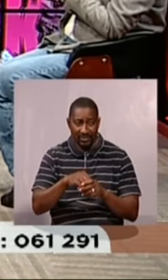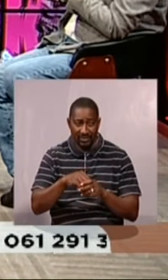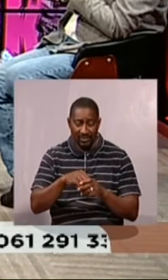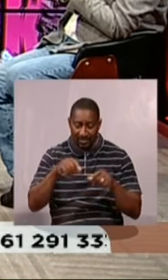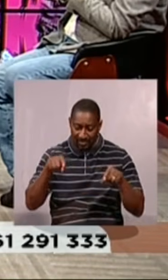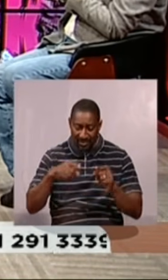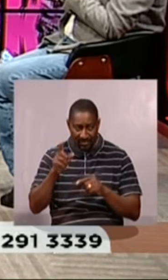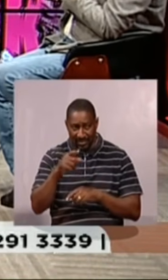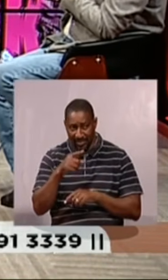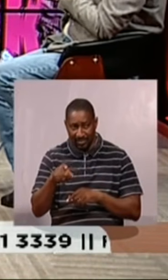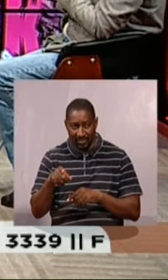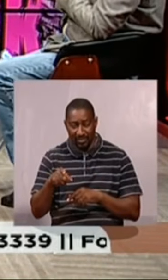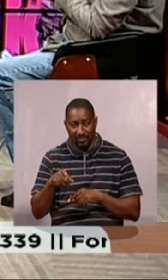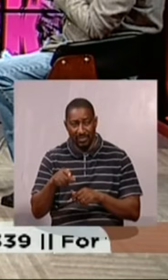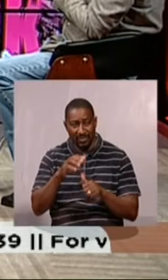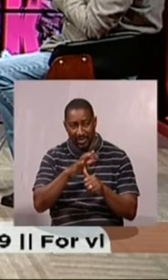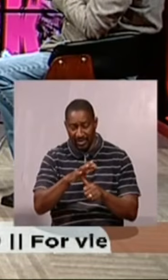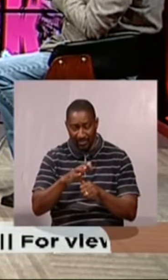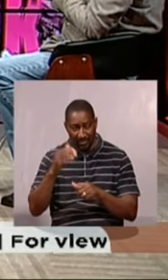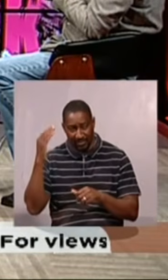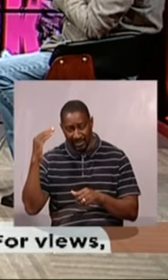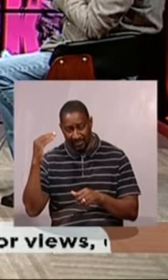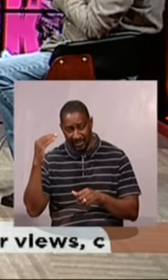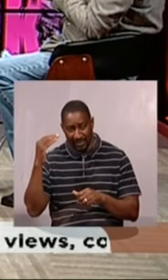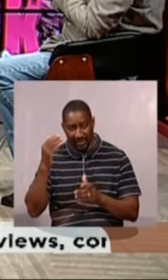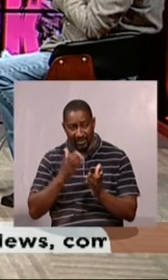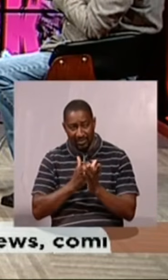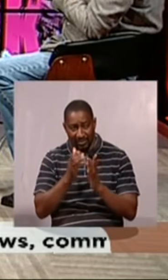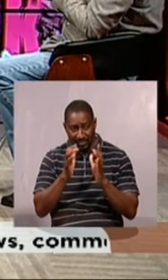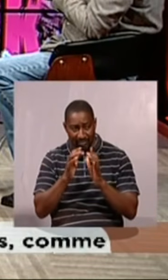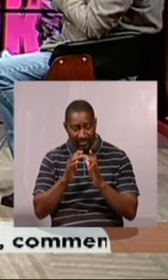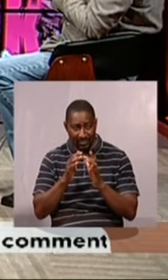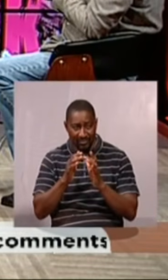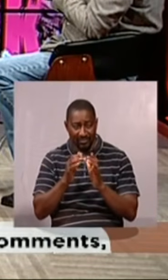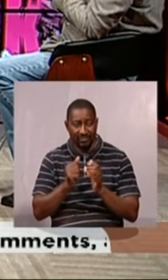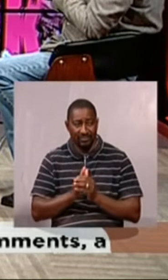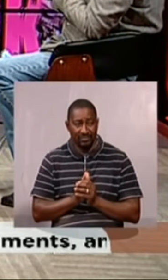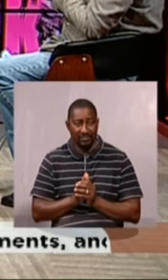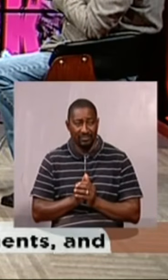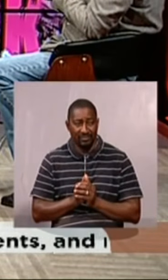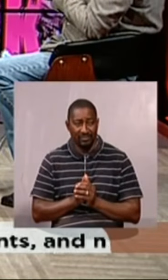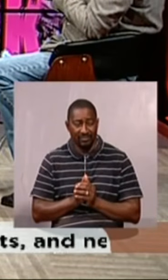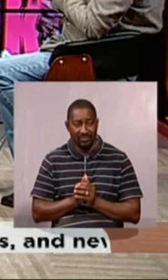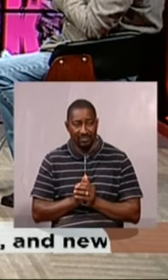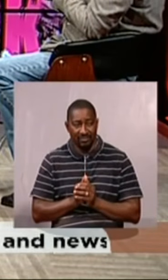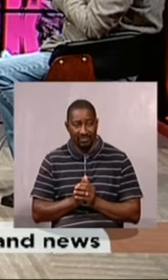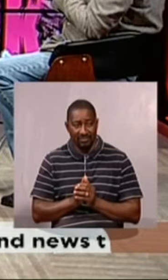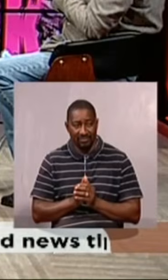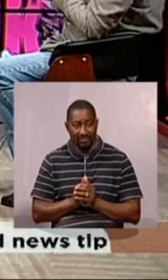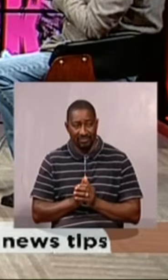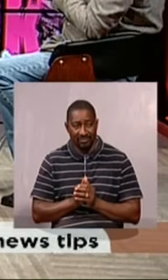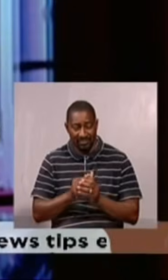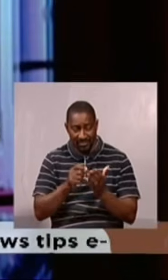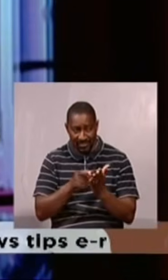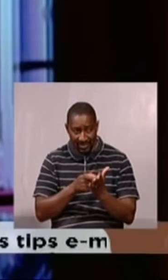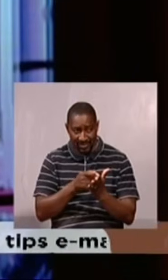not to indulge in any abusive behavior online that might incite violence or conflict. So, I think in elections